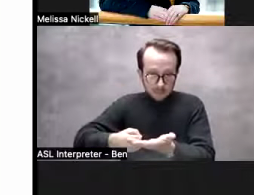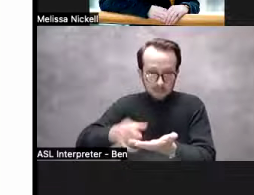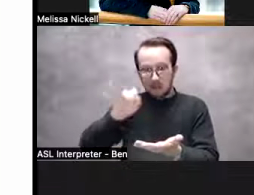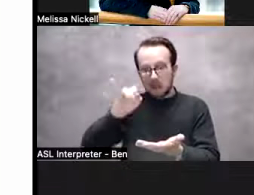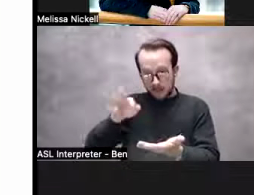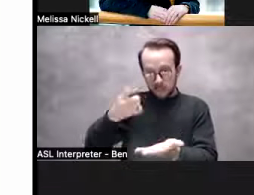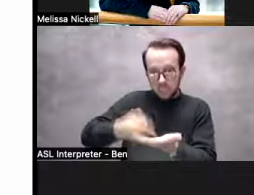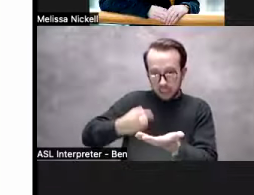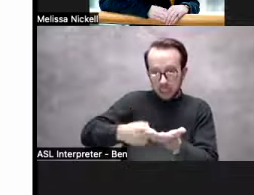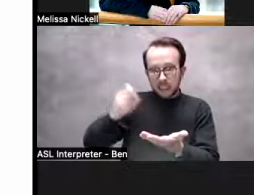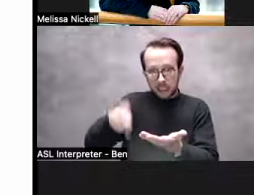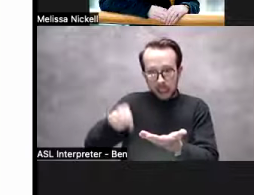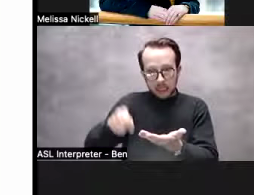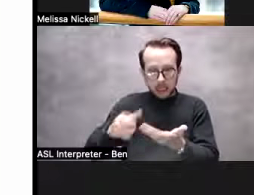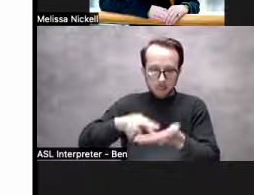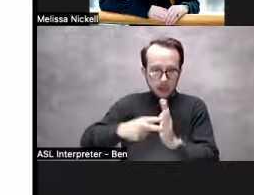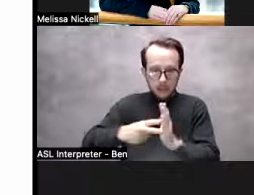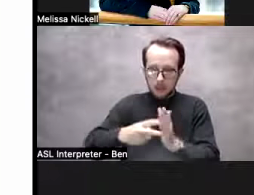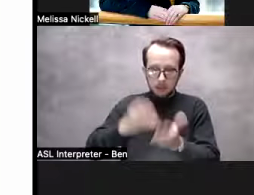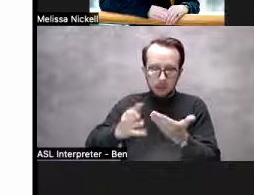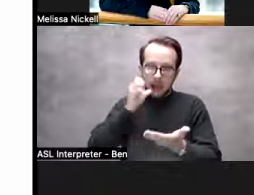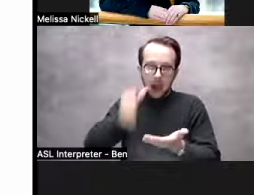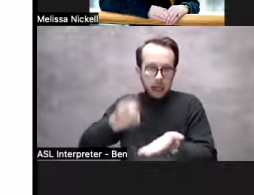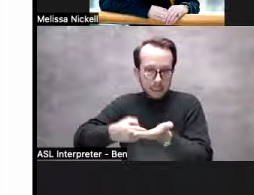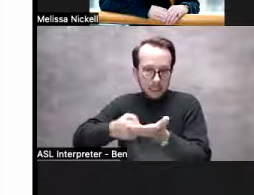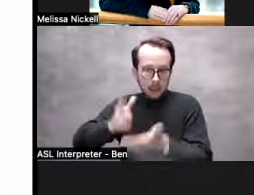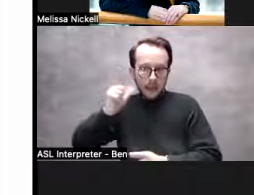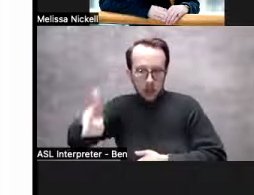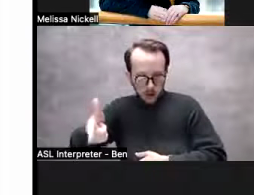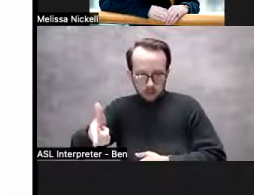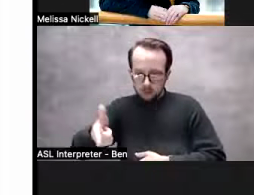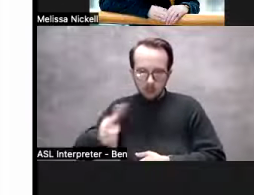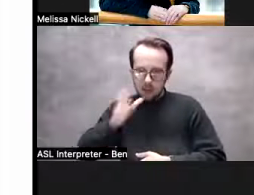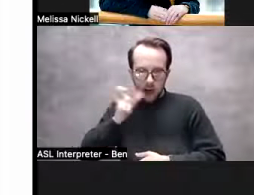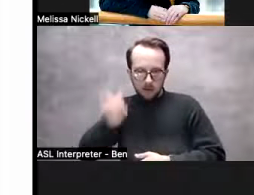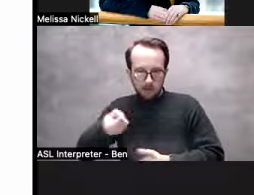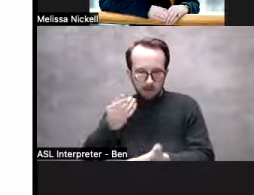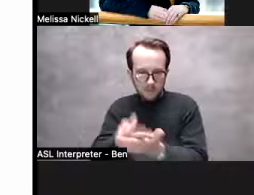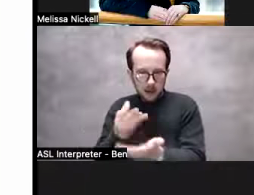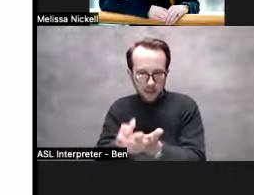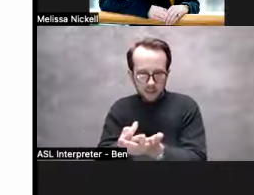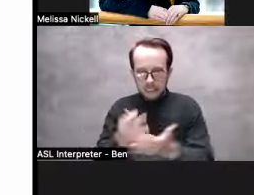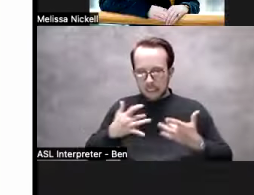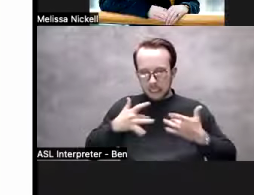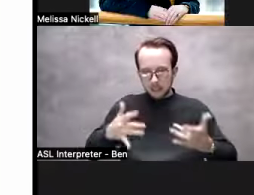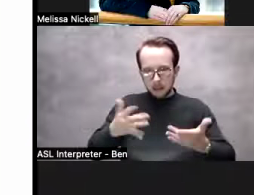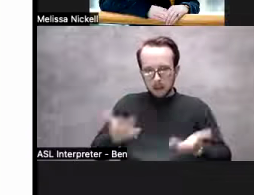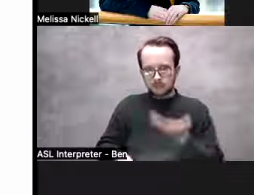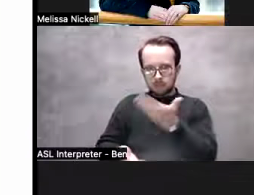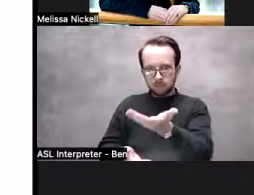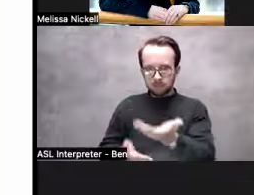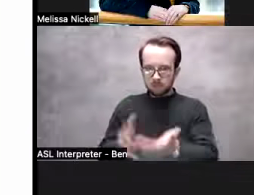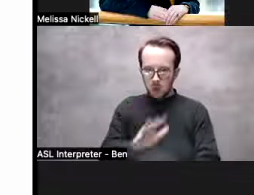it won't be discussed, and that grant will not be funded. And normally, when grants come in, about 50% of the grants that come in that are